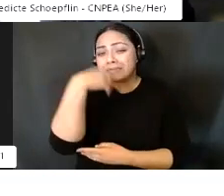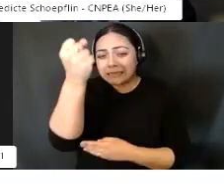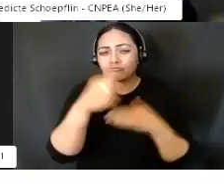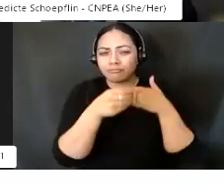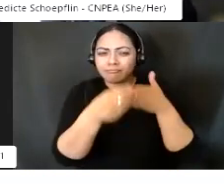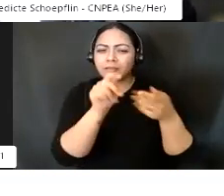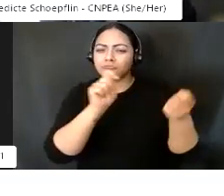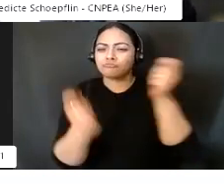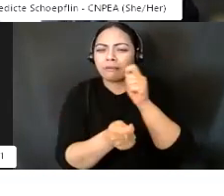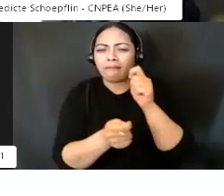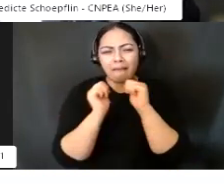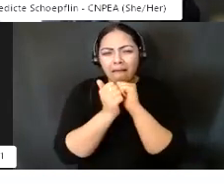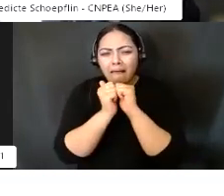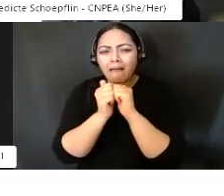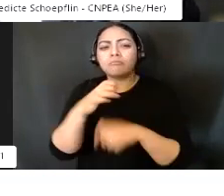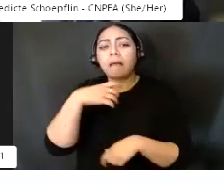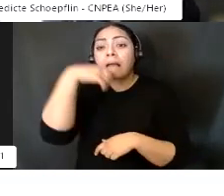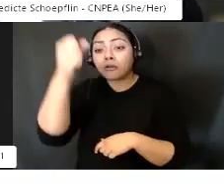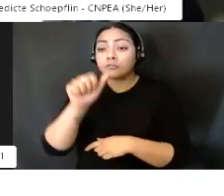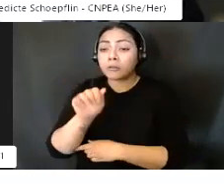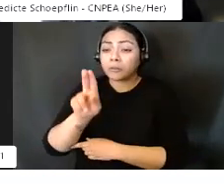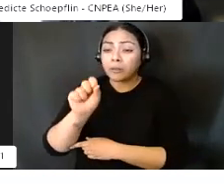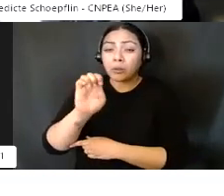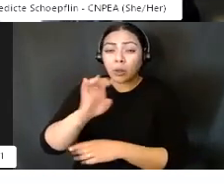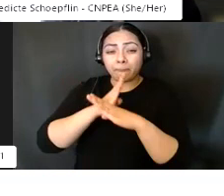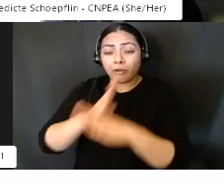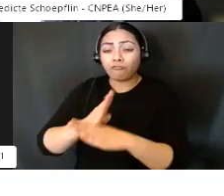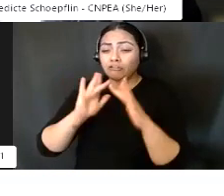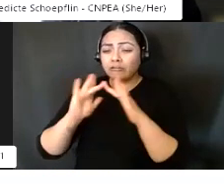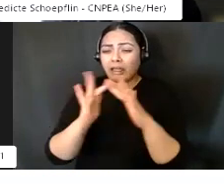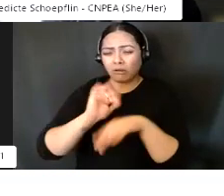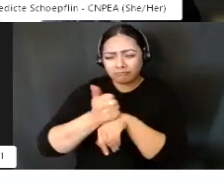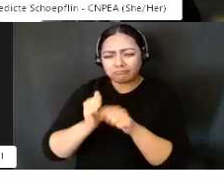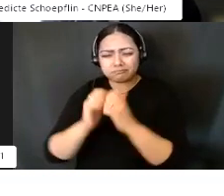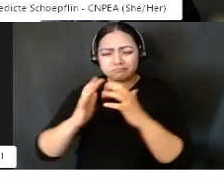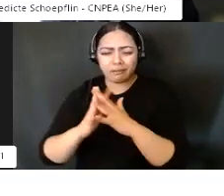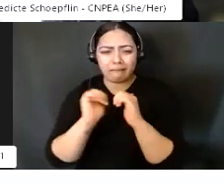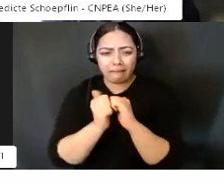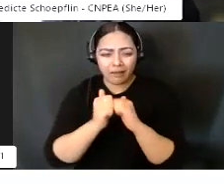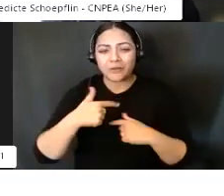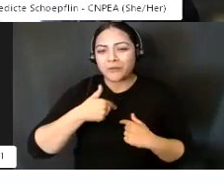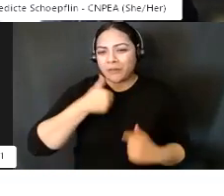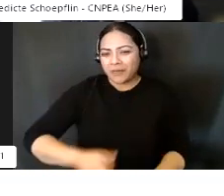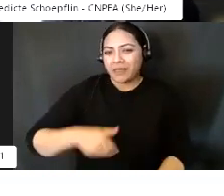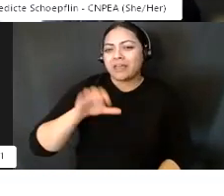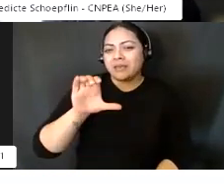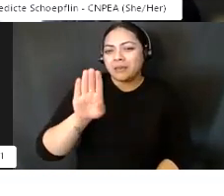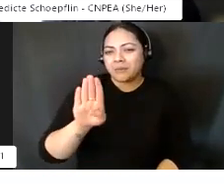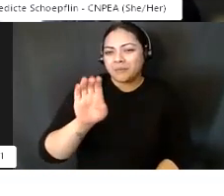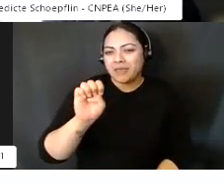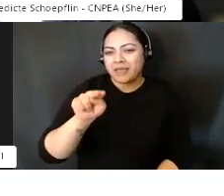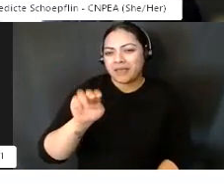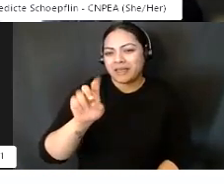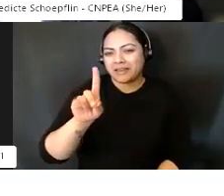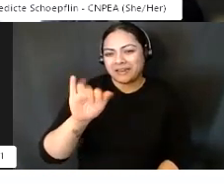Abuse Prevention Network. My name is Benedict Schopflin. I'm the Executive Director of CNPEA, the Canadian